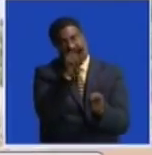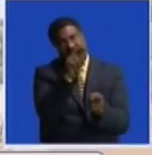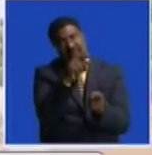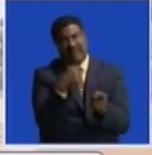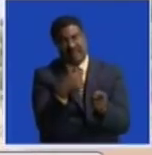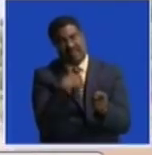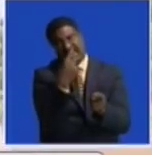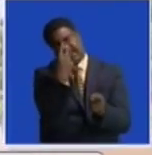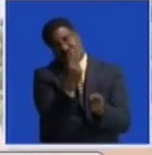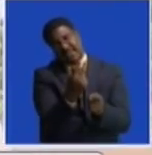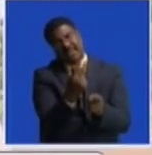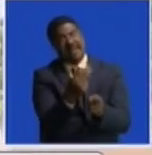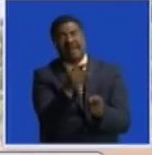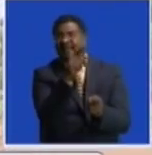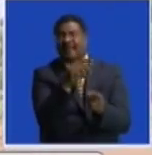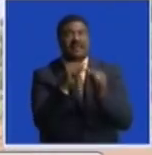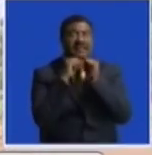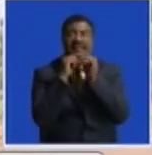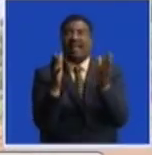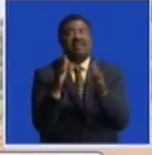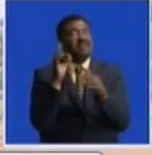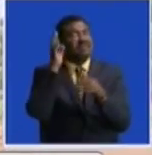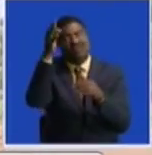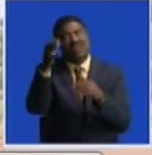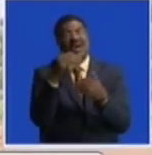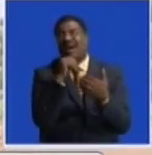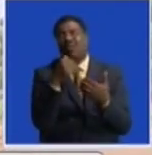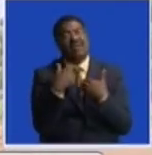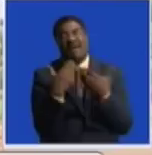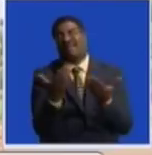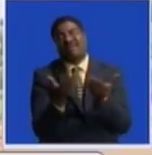there is nothing holding for our future.